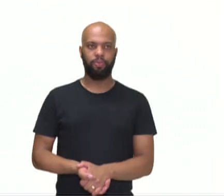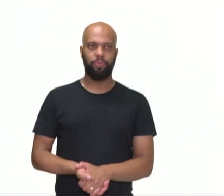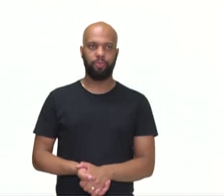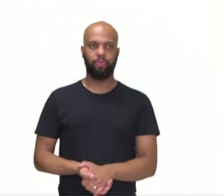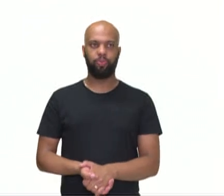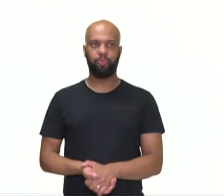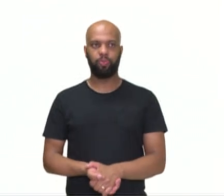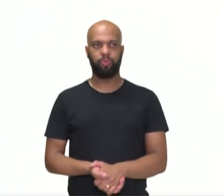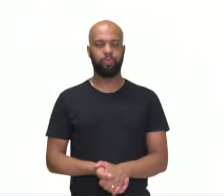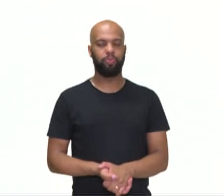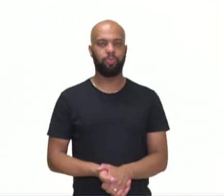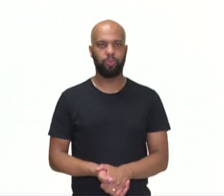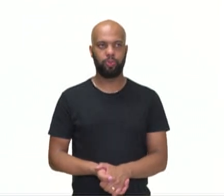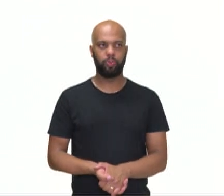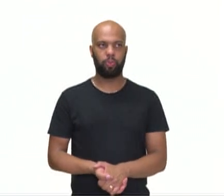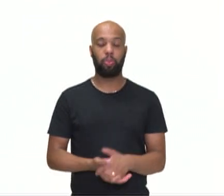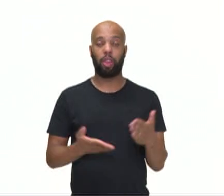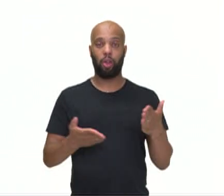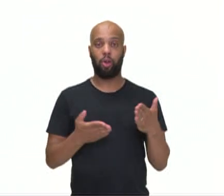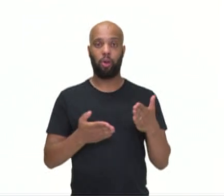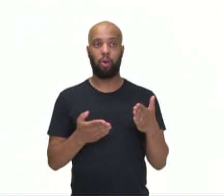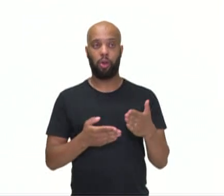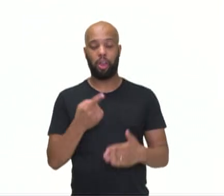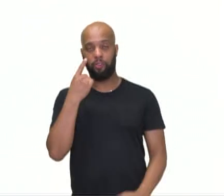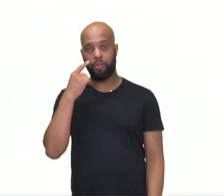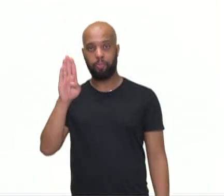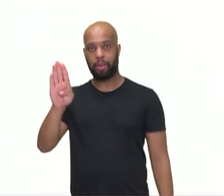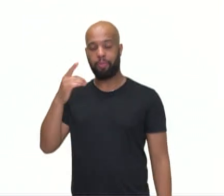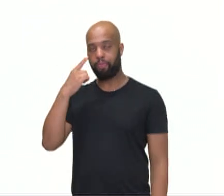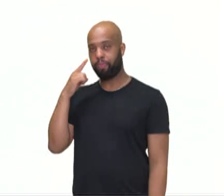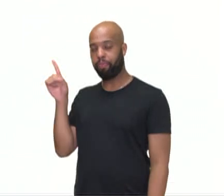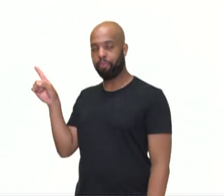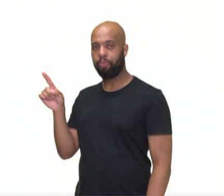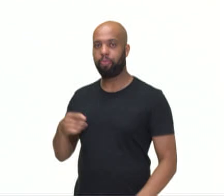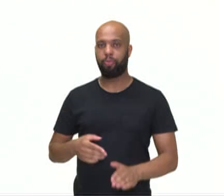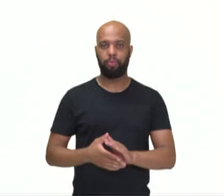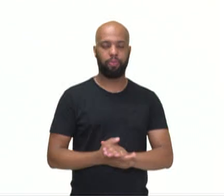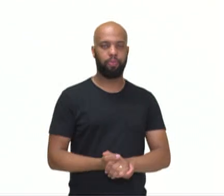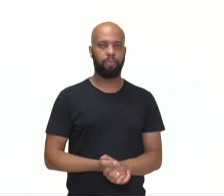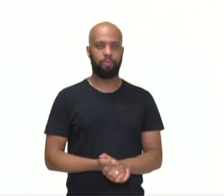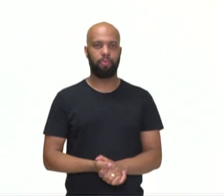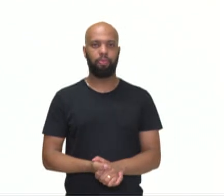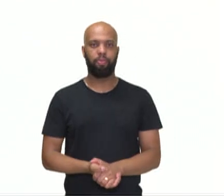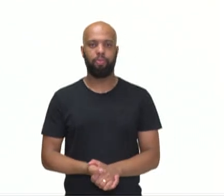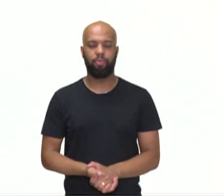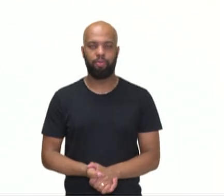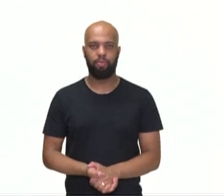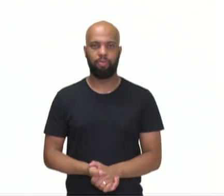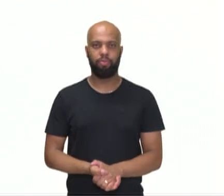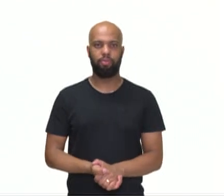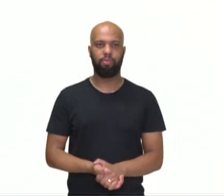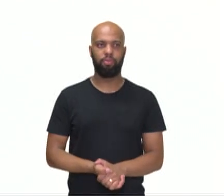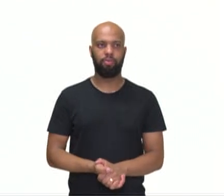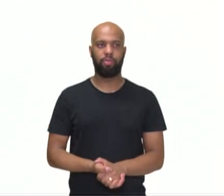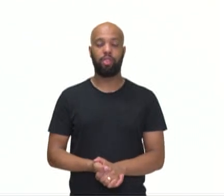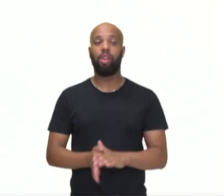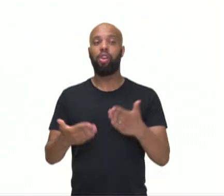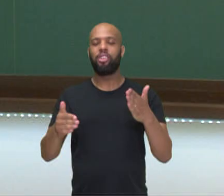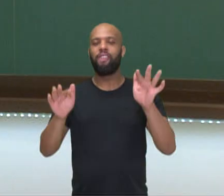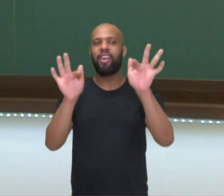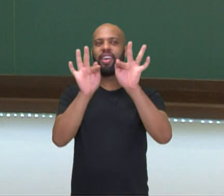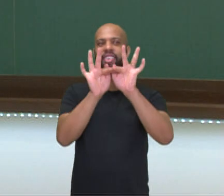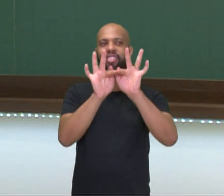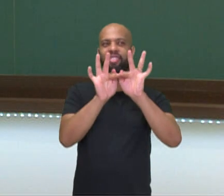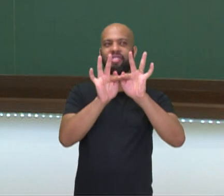Disneyland. They don't like to swim, lie in the sun and go camping. Esta